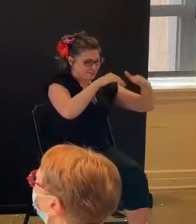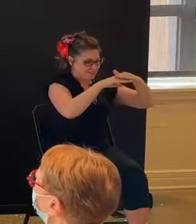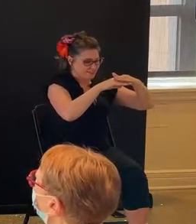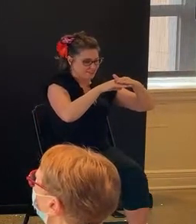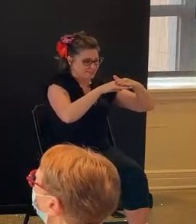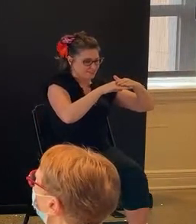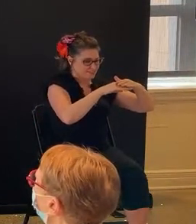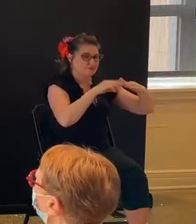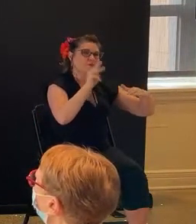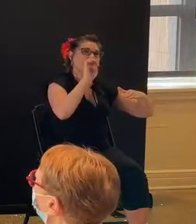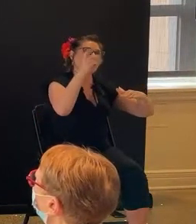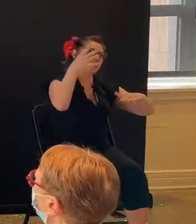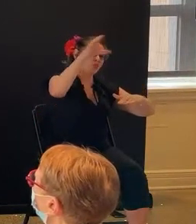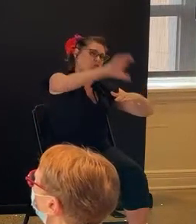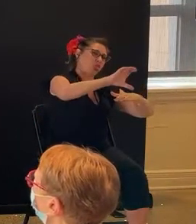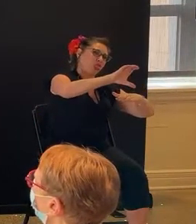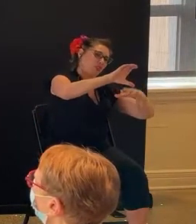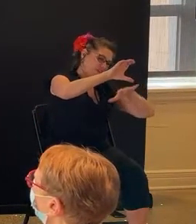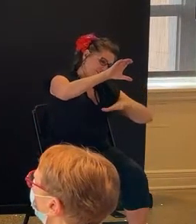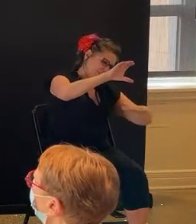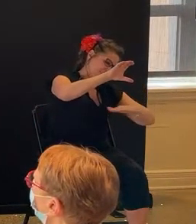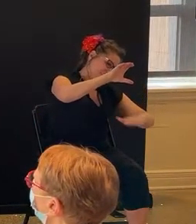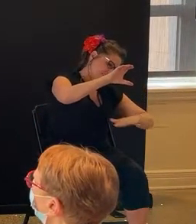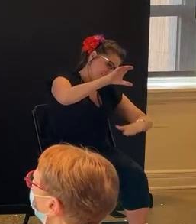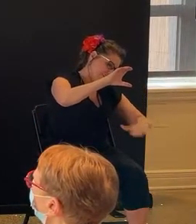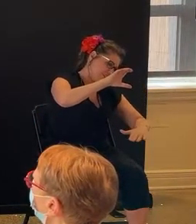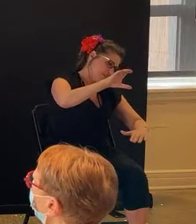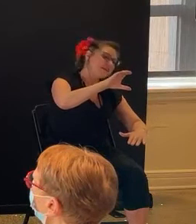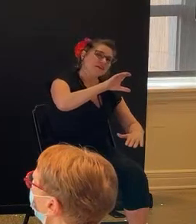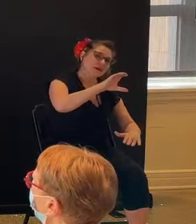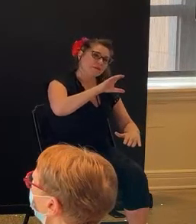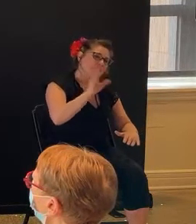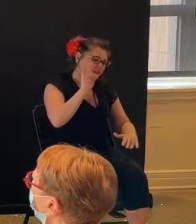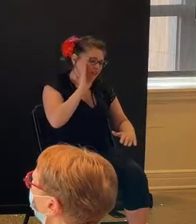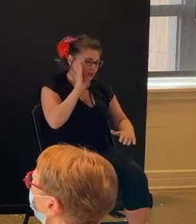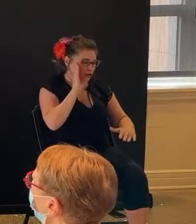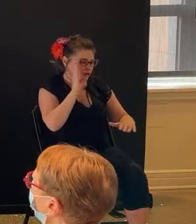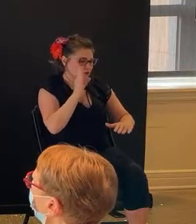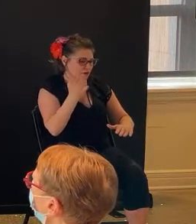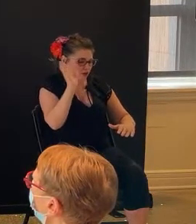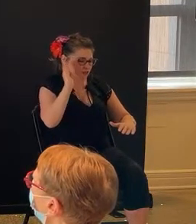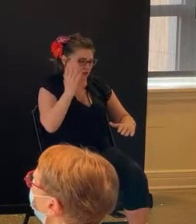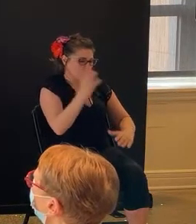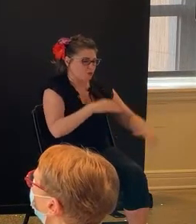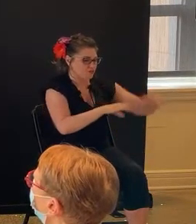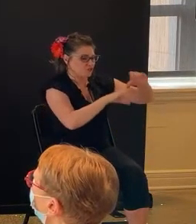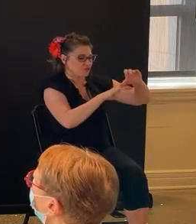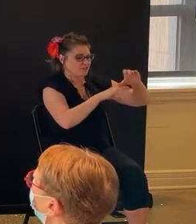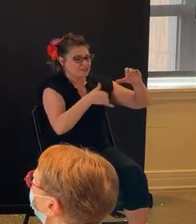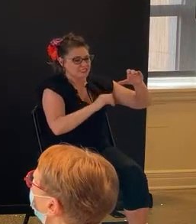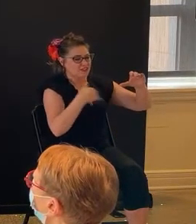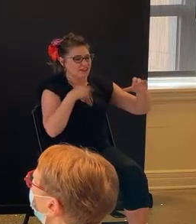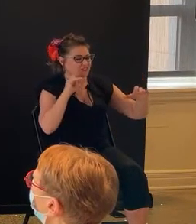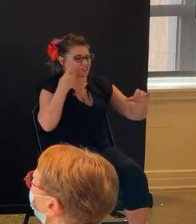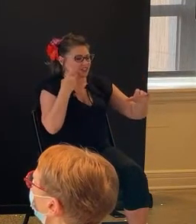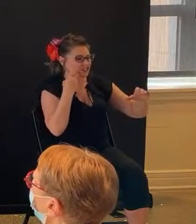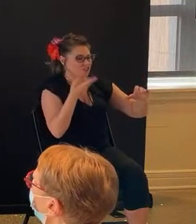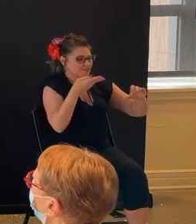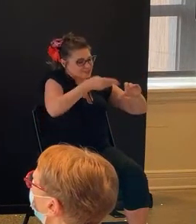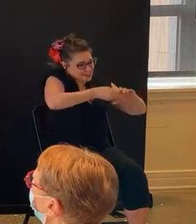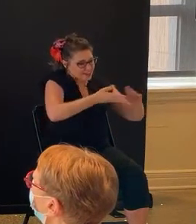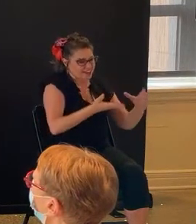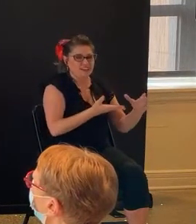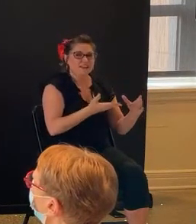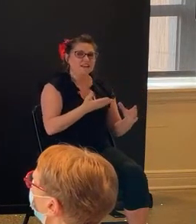3 feet of mud, but he could tell they had been sitting at the surface at one point because there was vegetation still in them. So he could see that something had